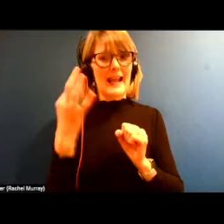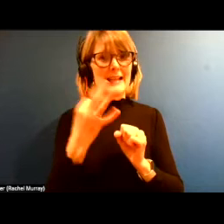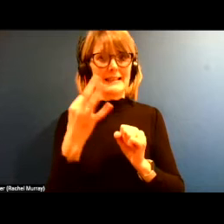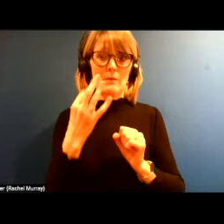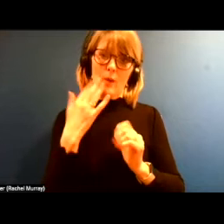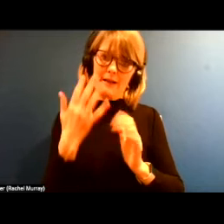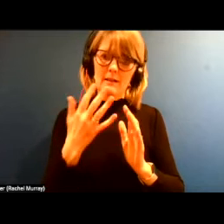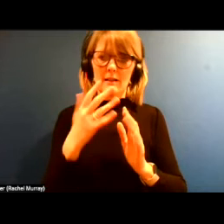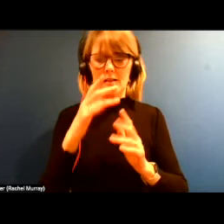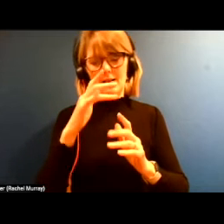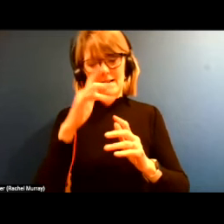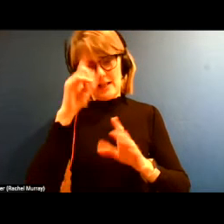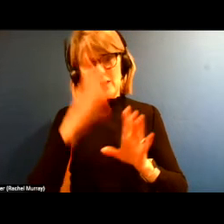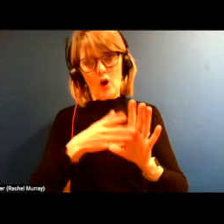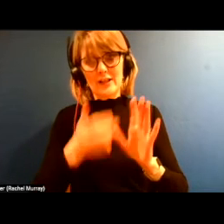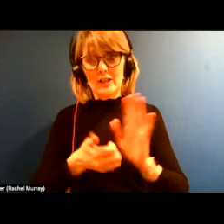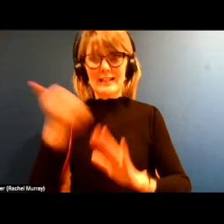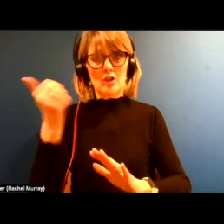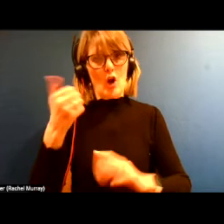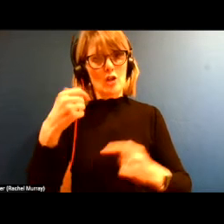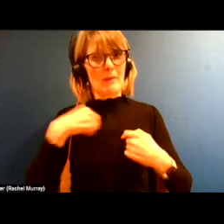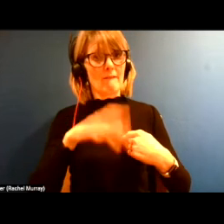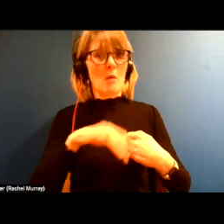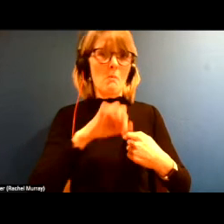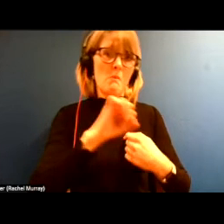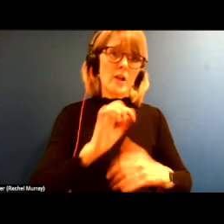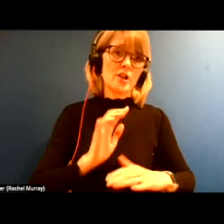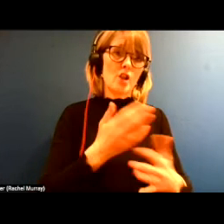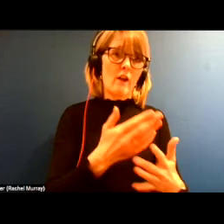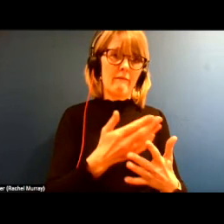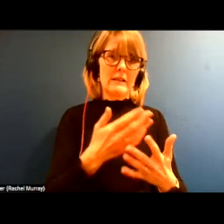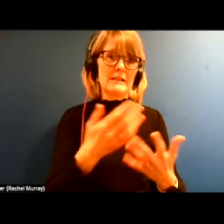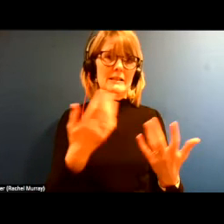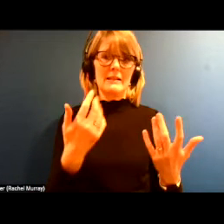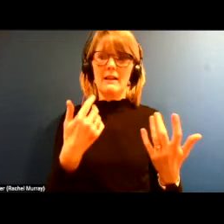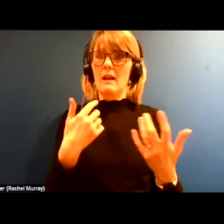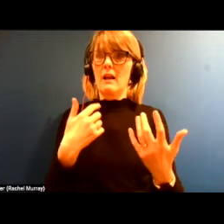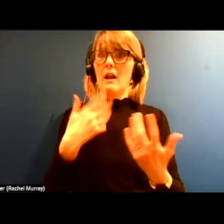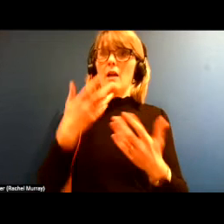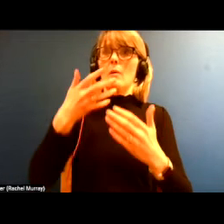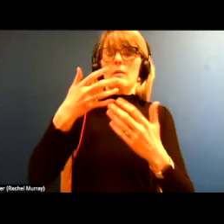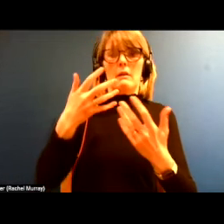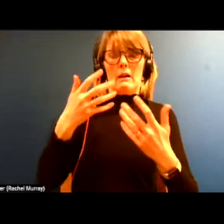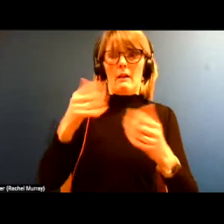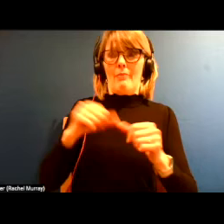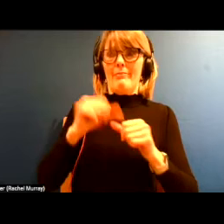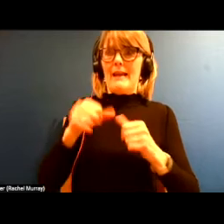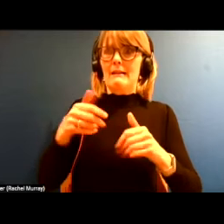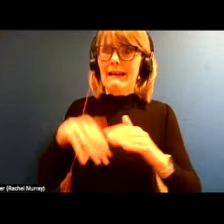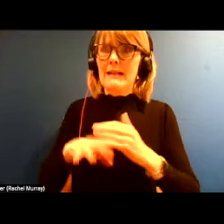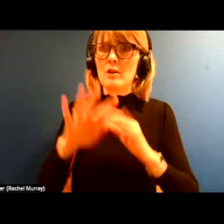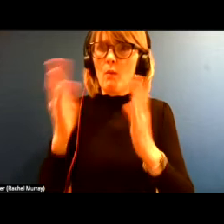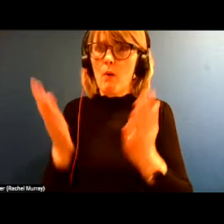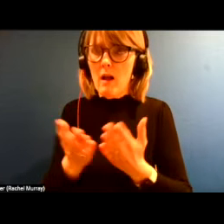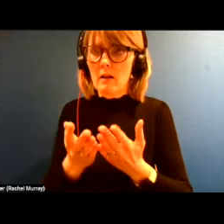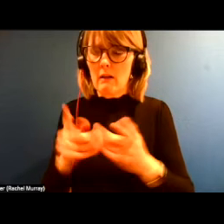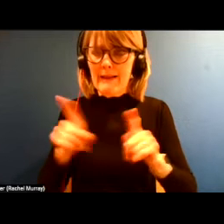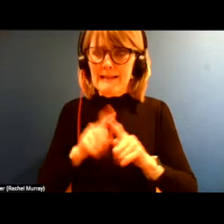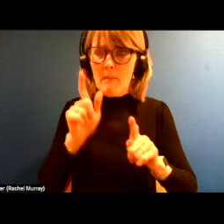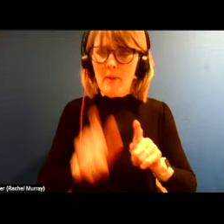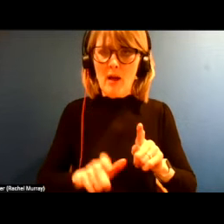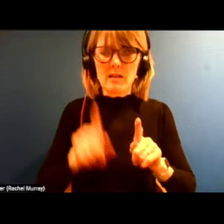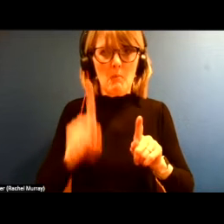service. I re-entered the world at that moment fundamentally the same person, but irrevocably changed. My world was